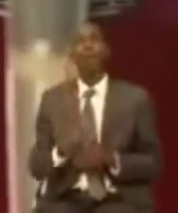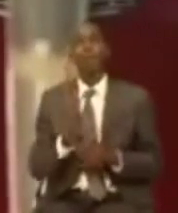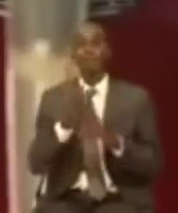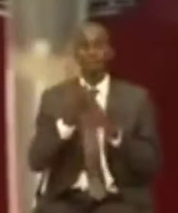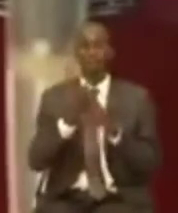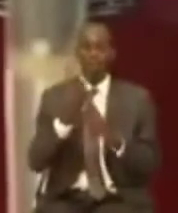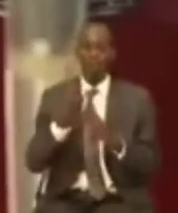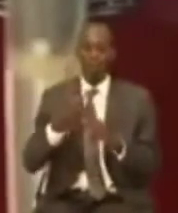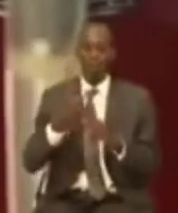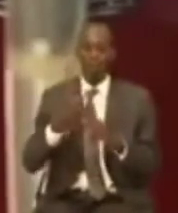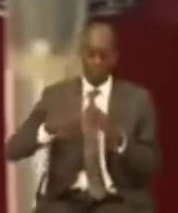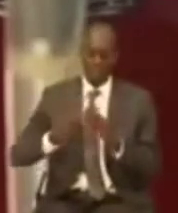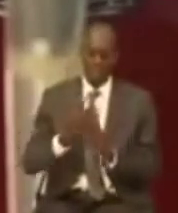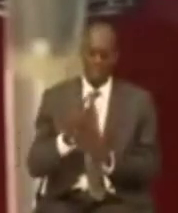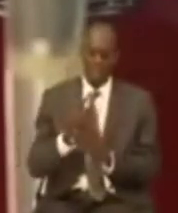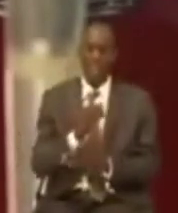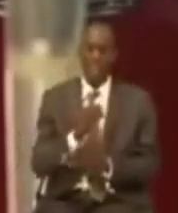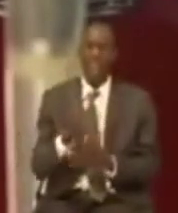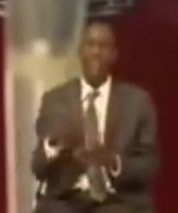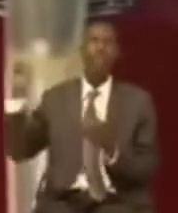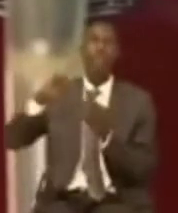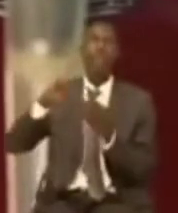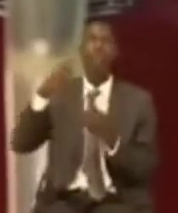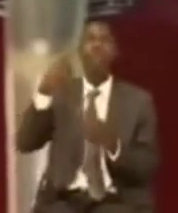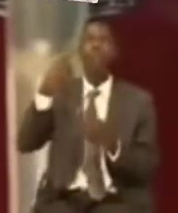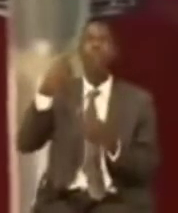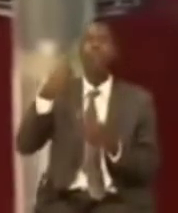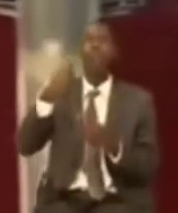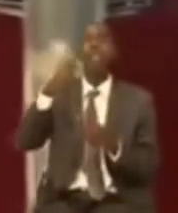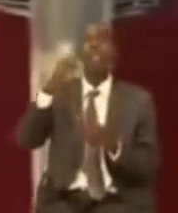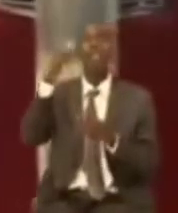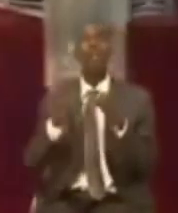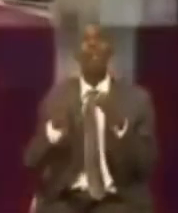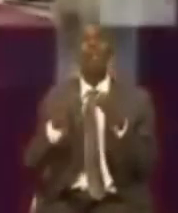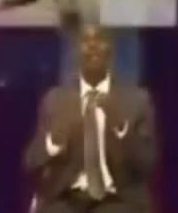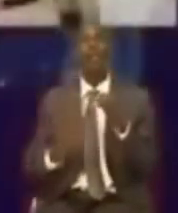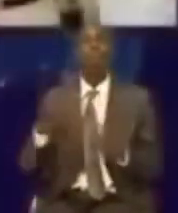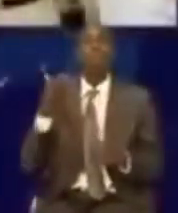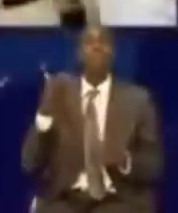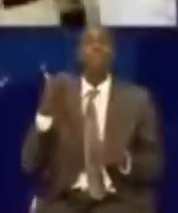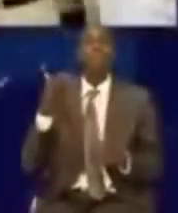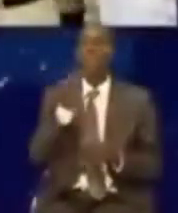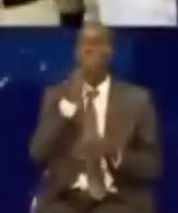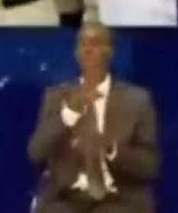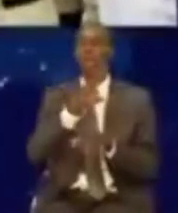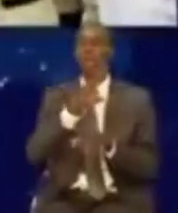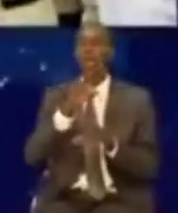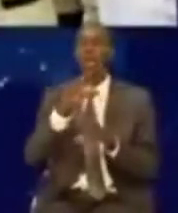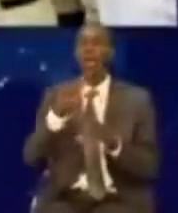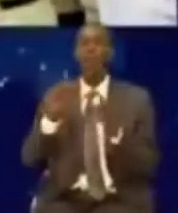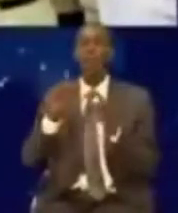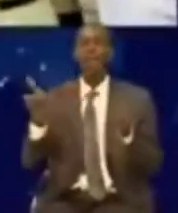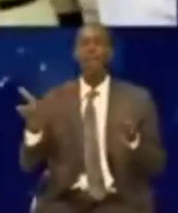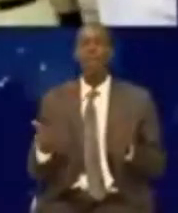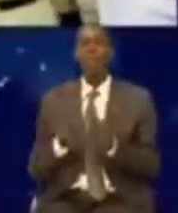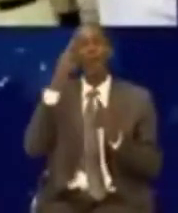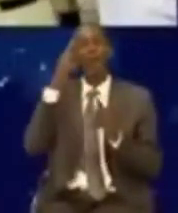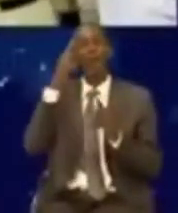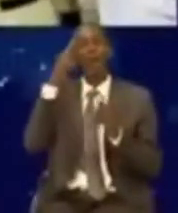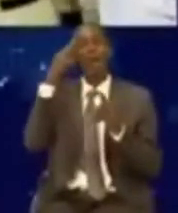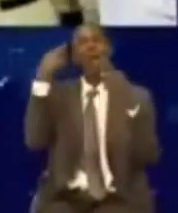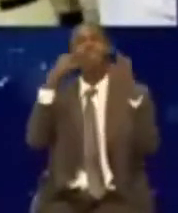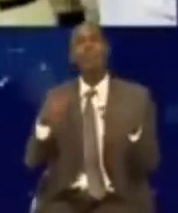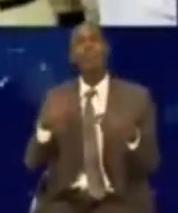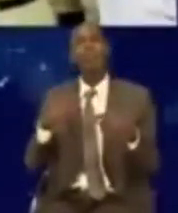Hey. From beginning to the end, there's no place for